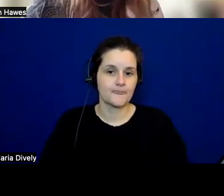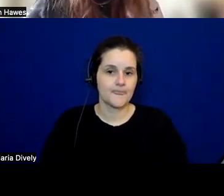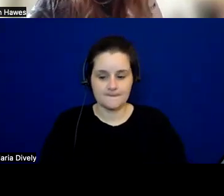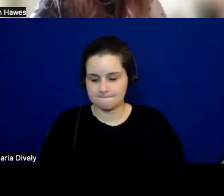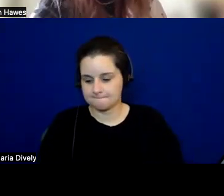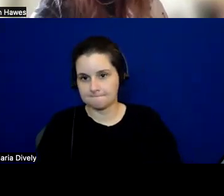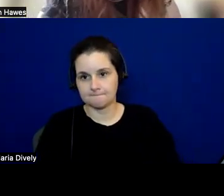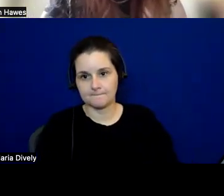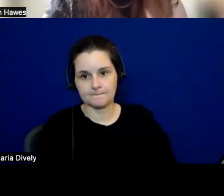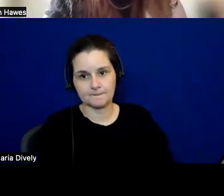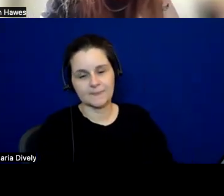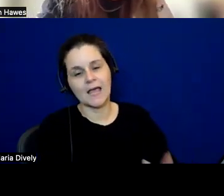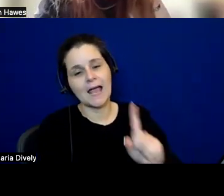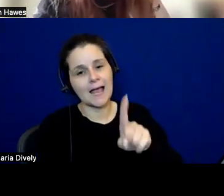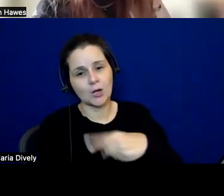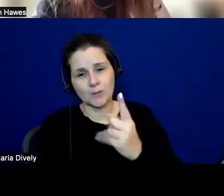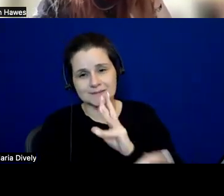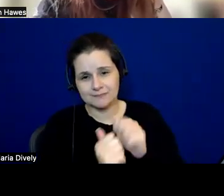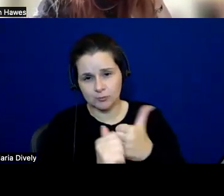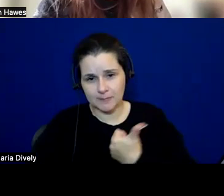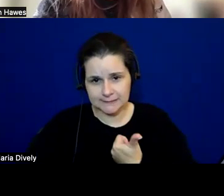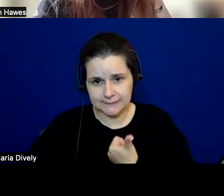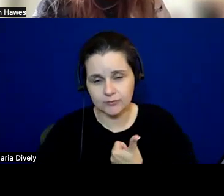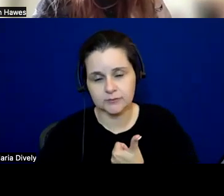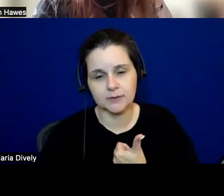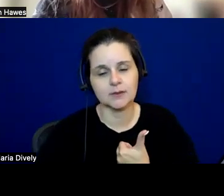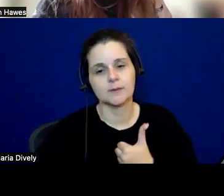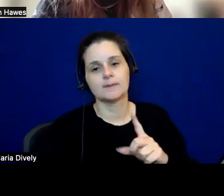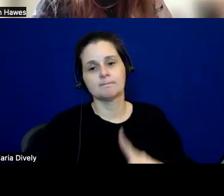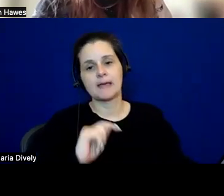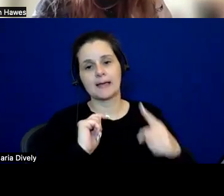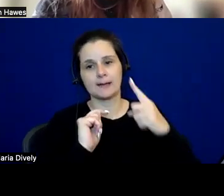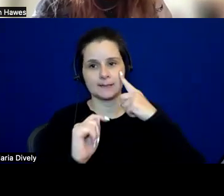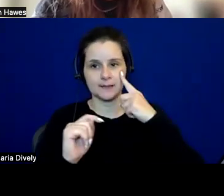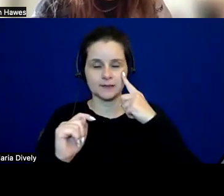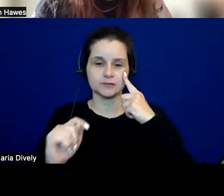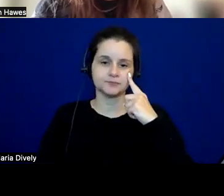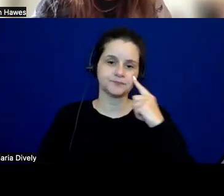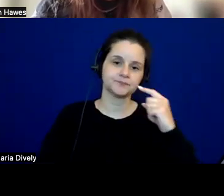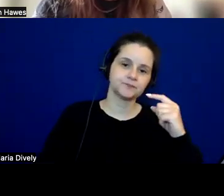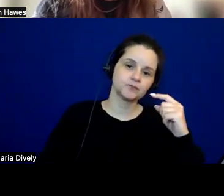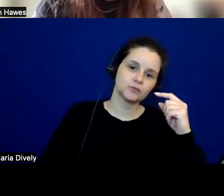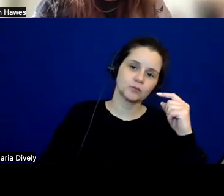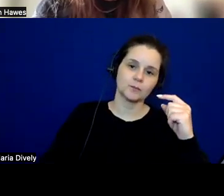I can only speak for myself, but I think, I think a lot about